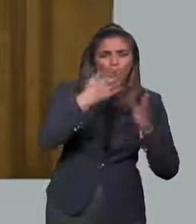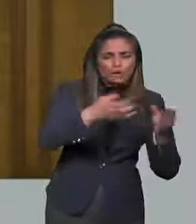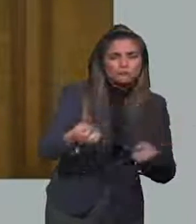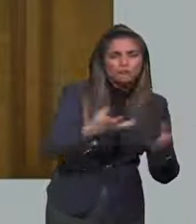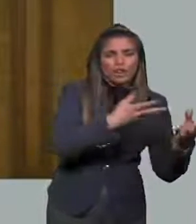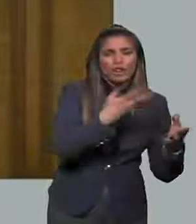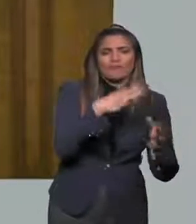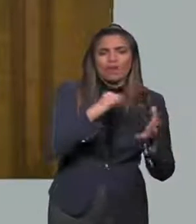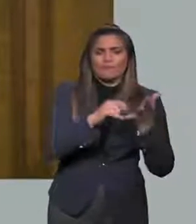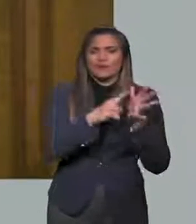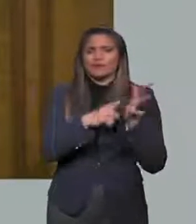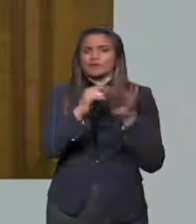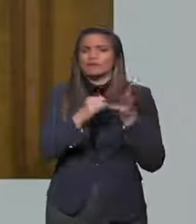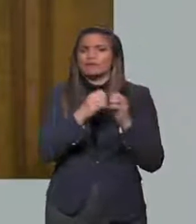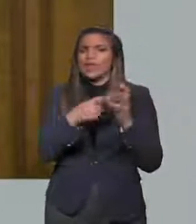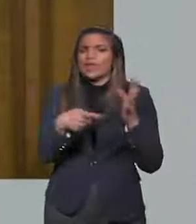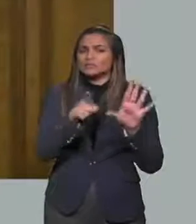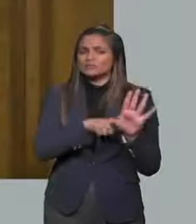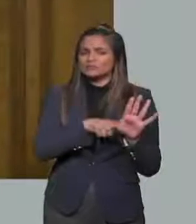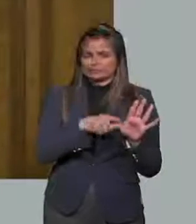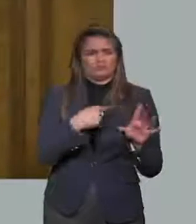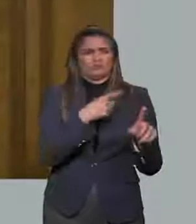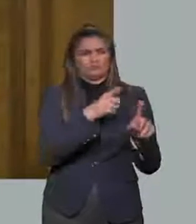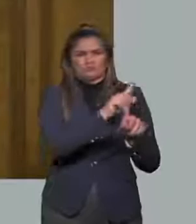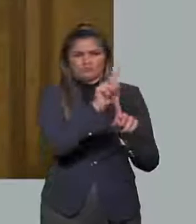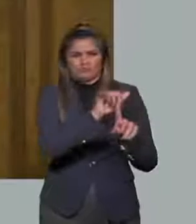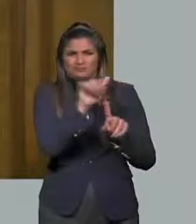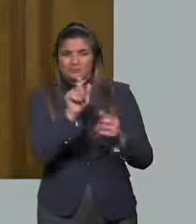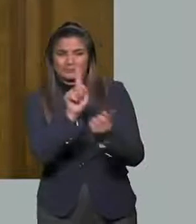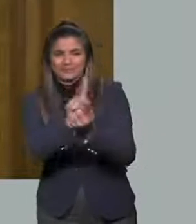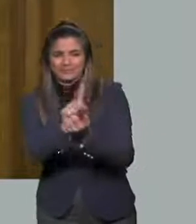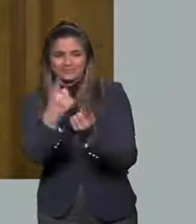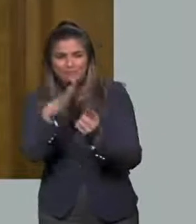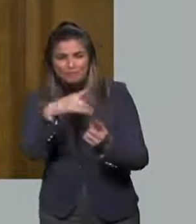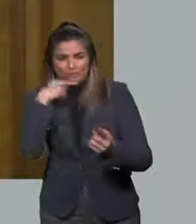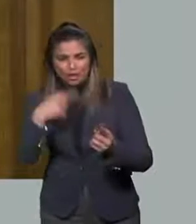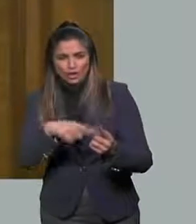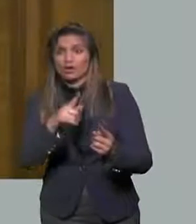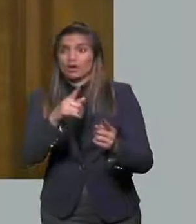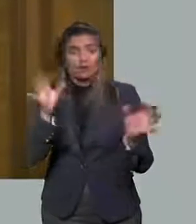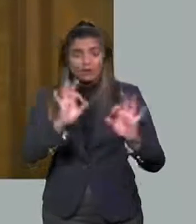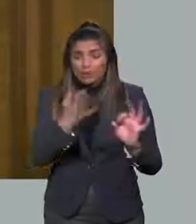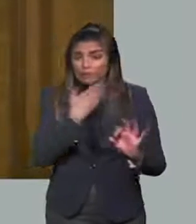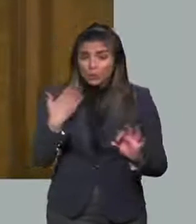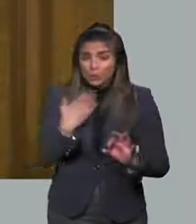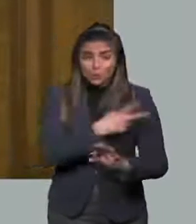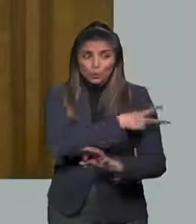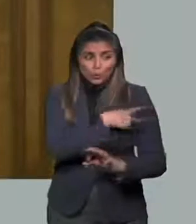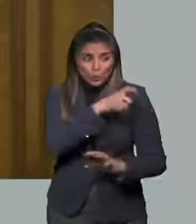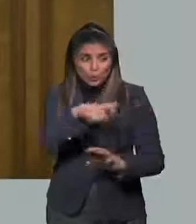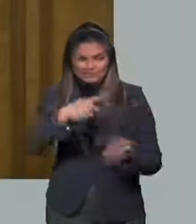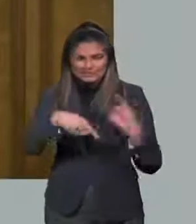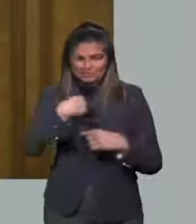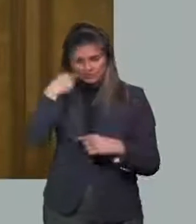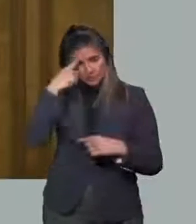on Russia. If that is not astonishing enough in itself, it is also reported he travelled there without any security detail or officials present. So will there